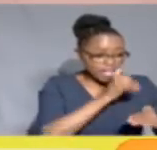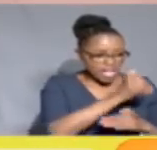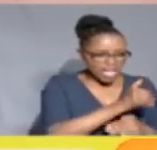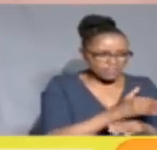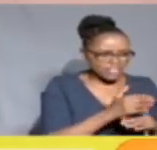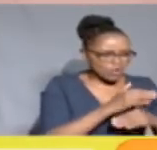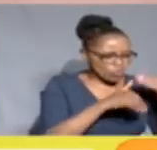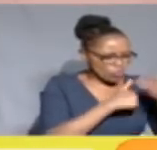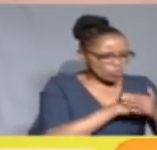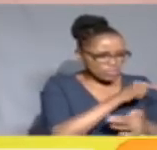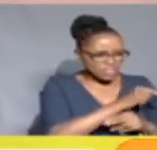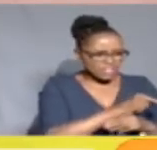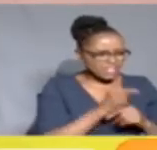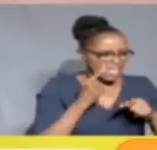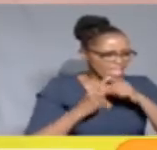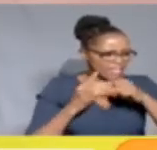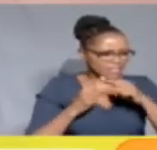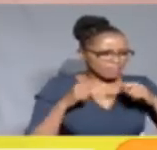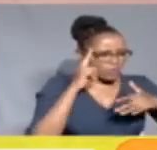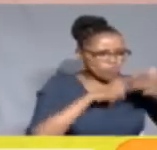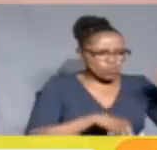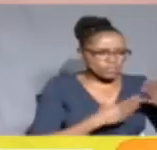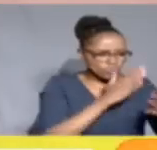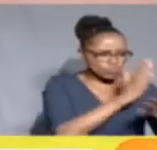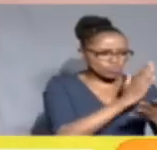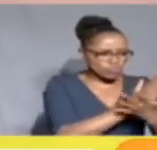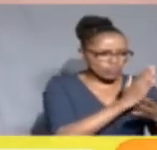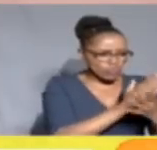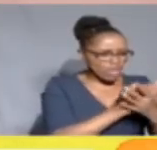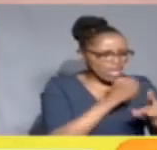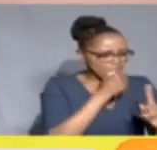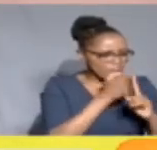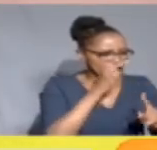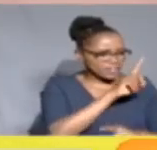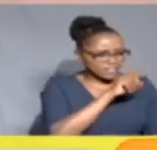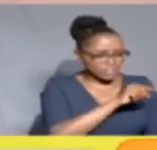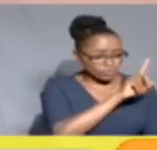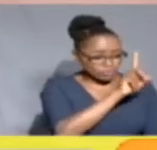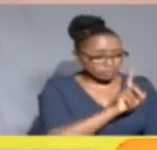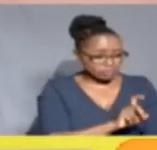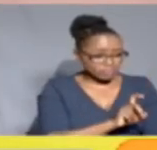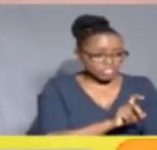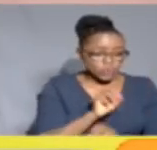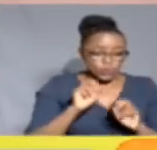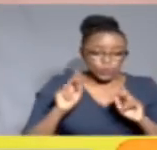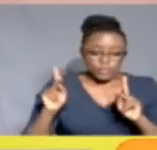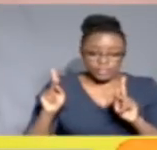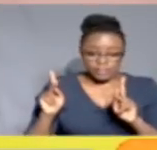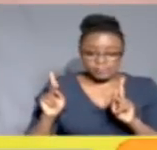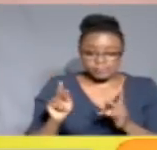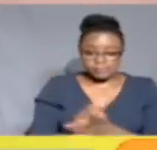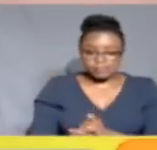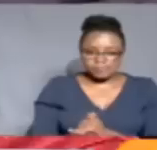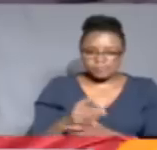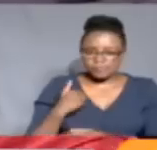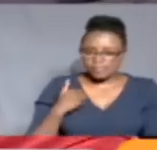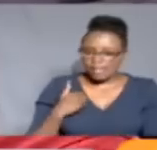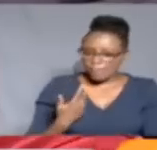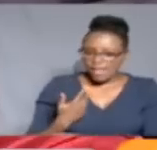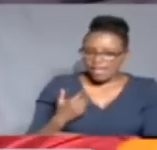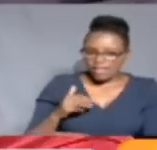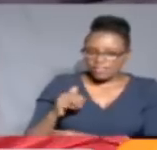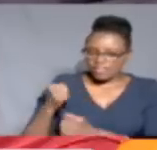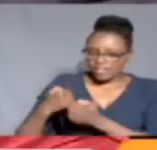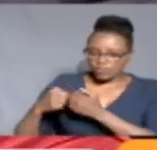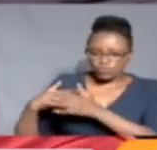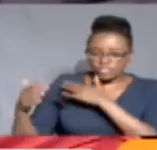through that whole experience? What has really, really impacted you? Okay. The act that the officer